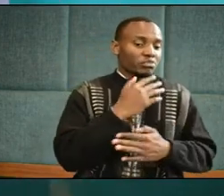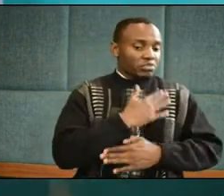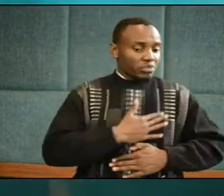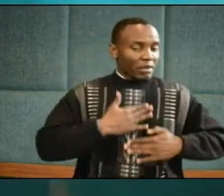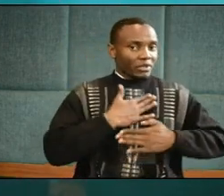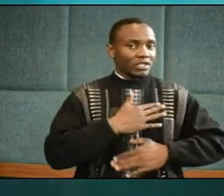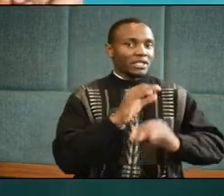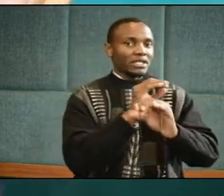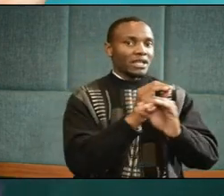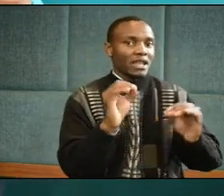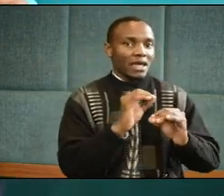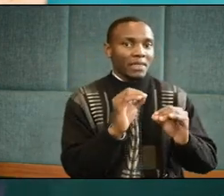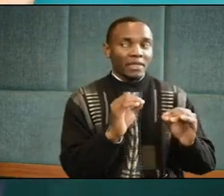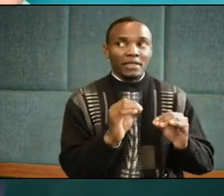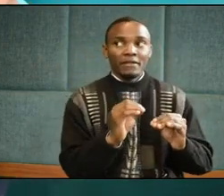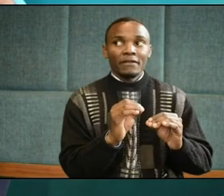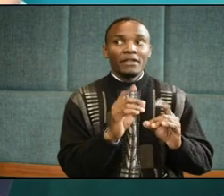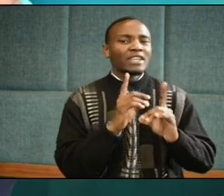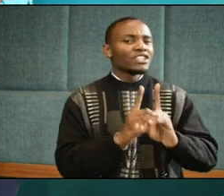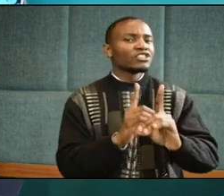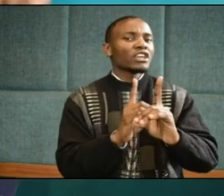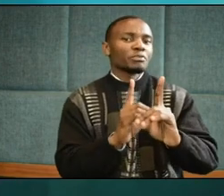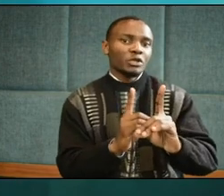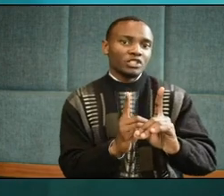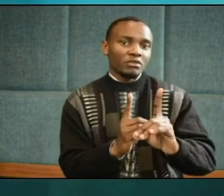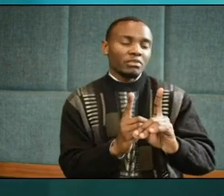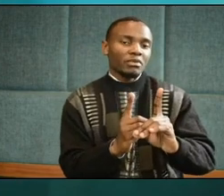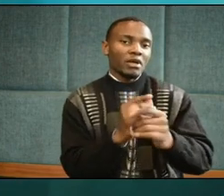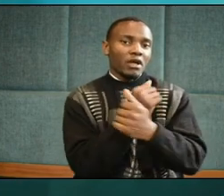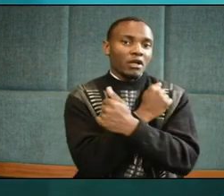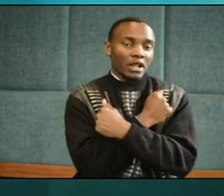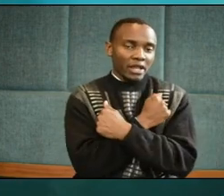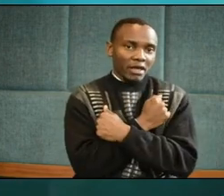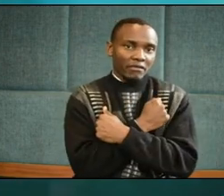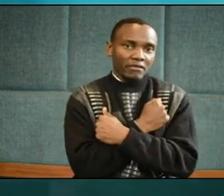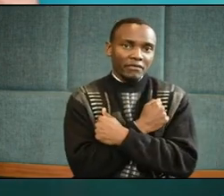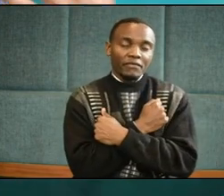appreciate this mark of discipleship, which is love,